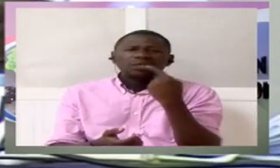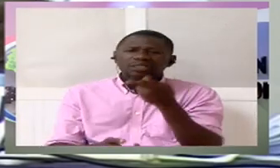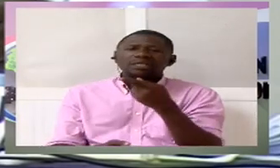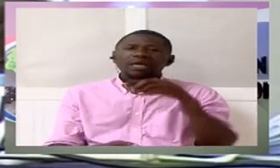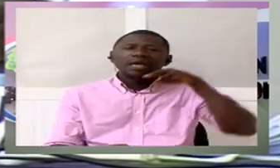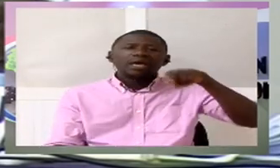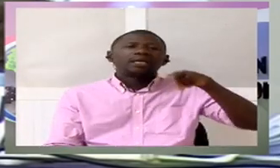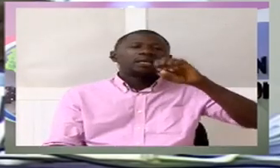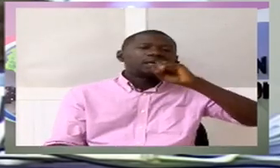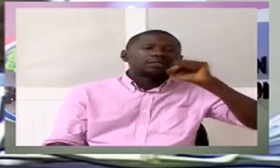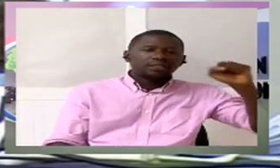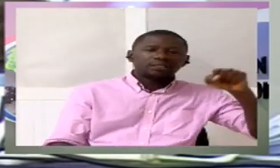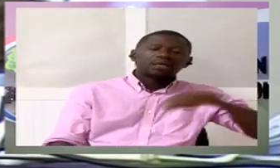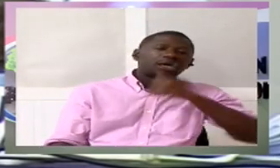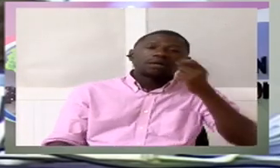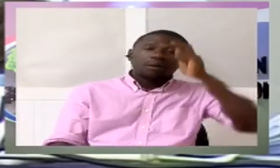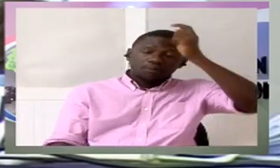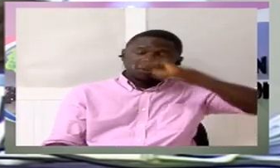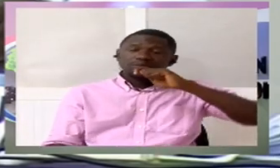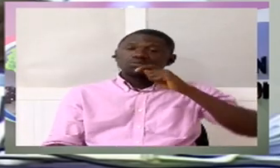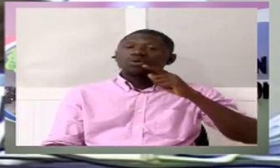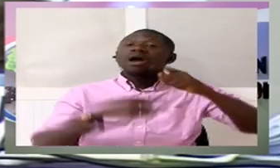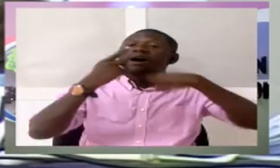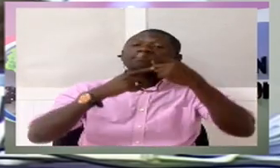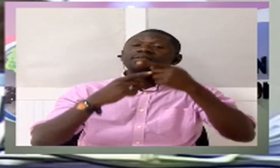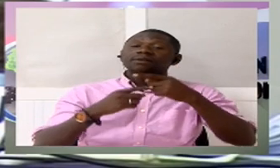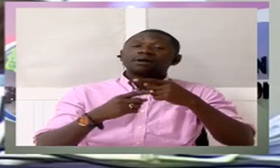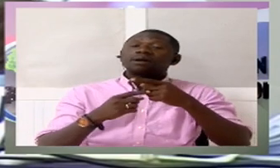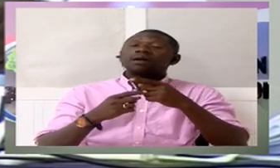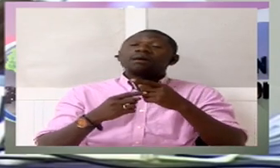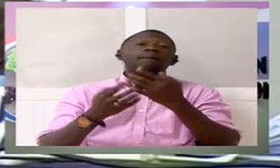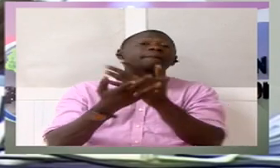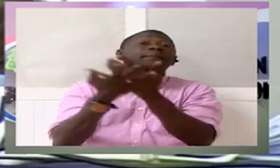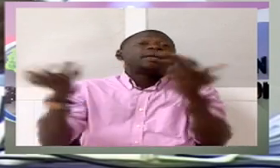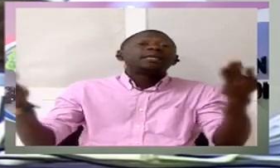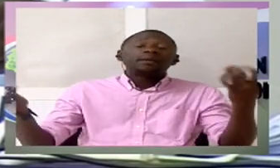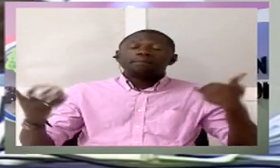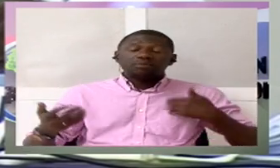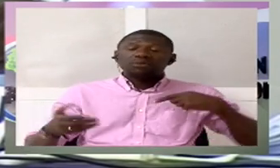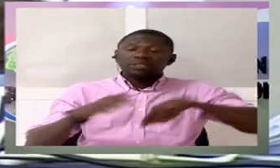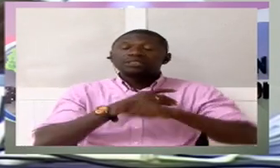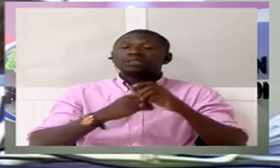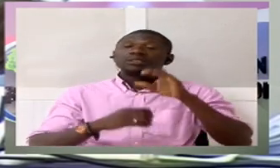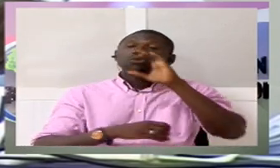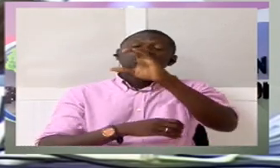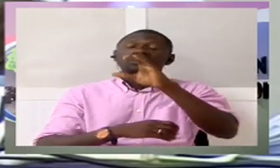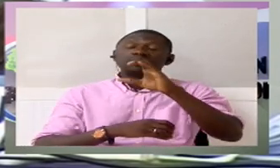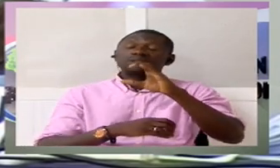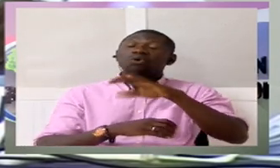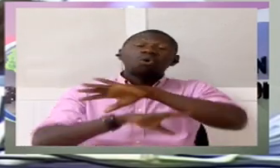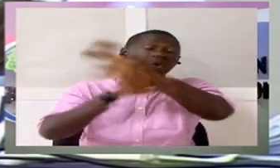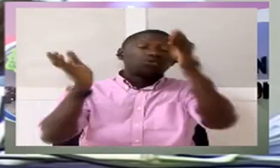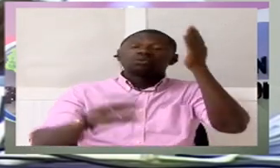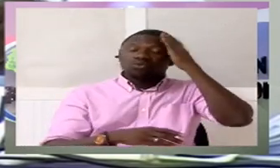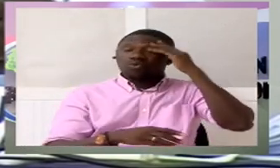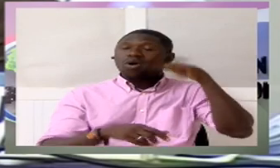but rather became a household name in this country and beyond because of His Excellency the President.